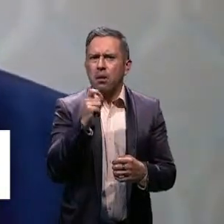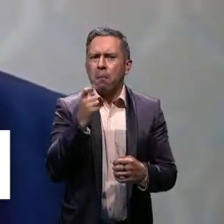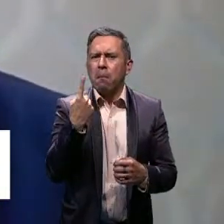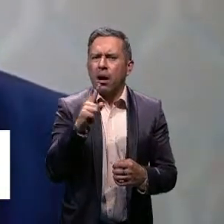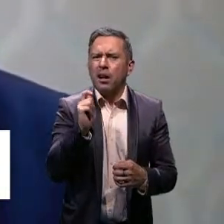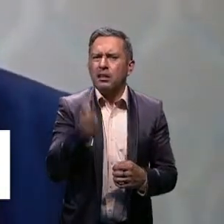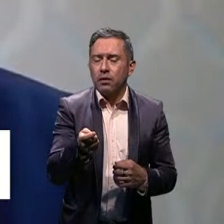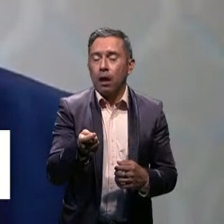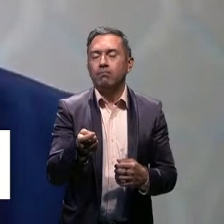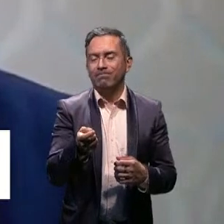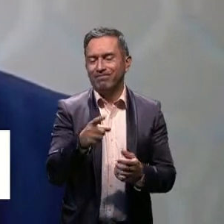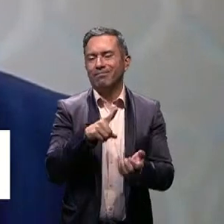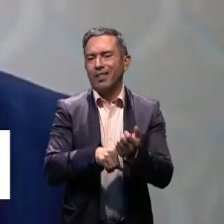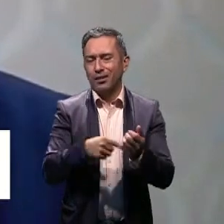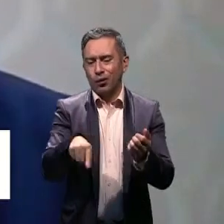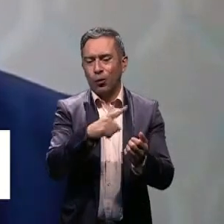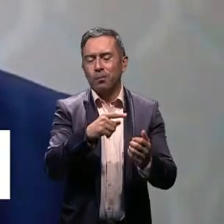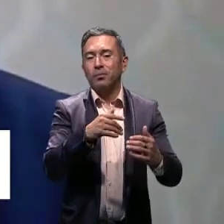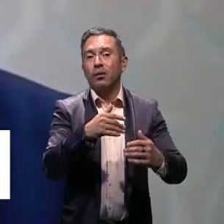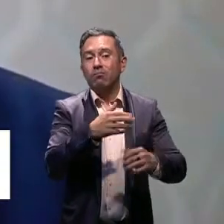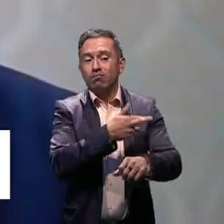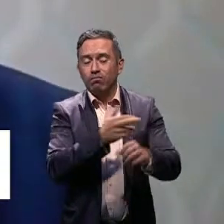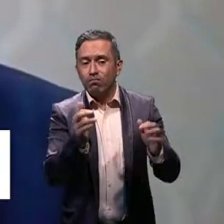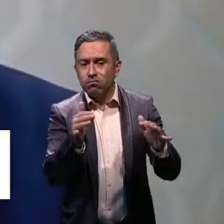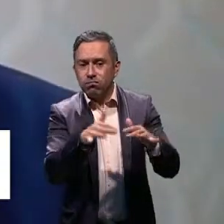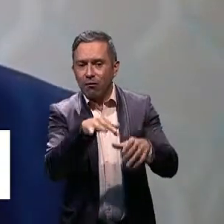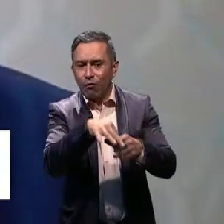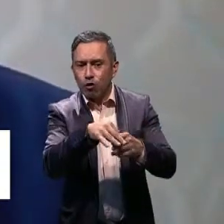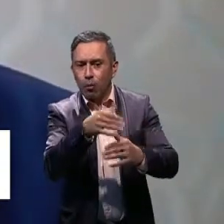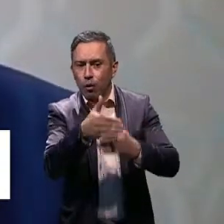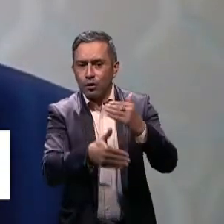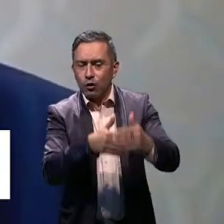risk for elections, for processes.